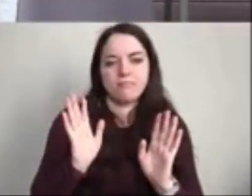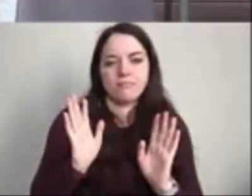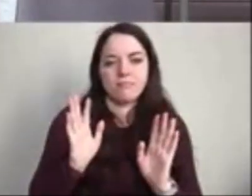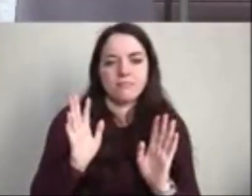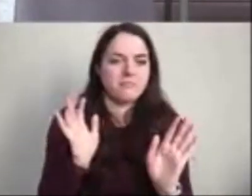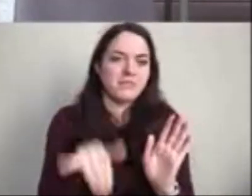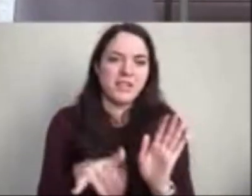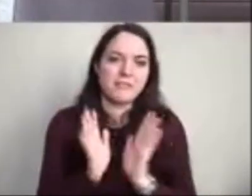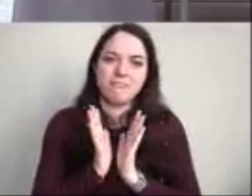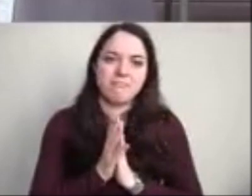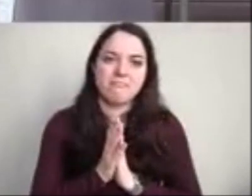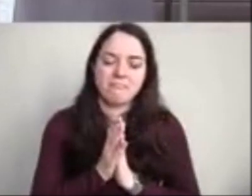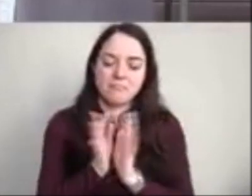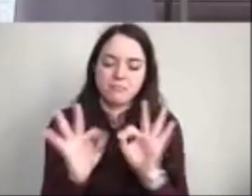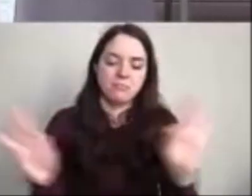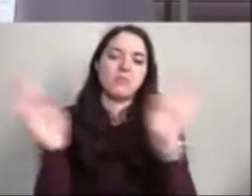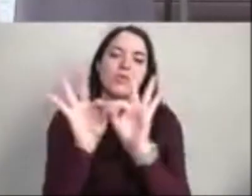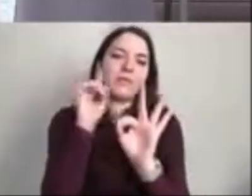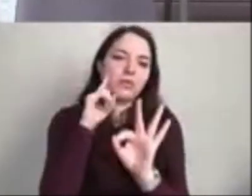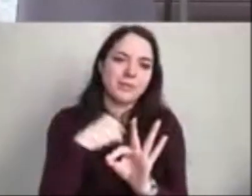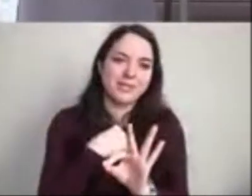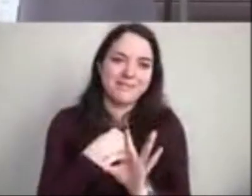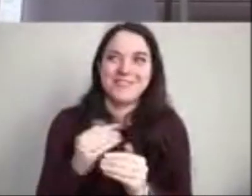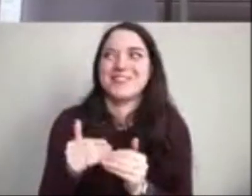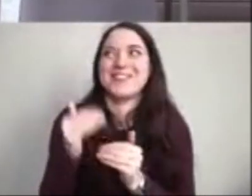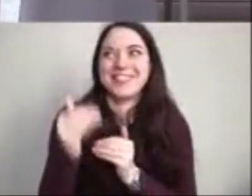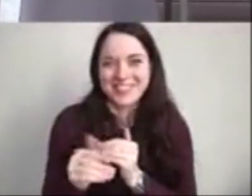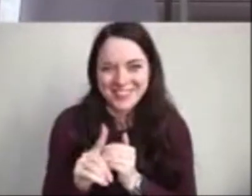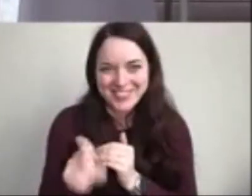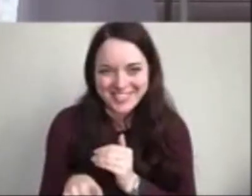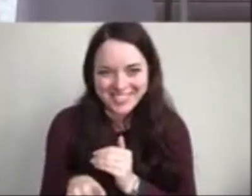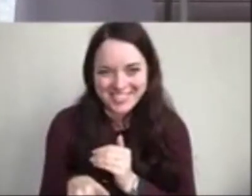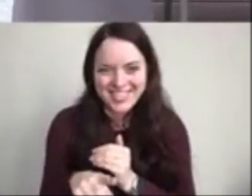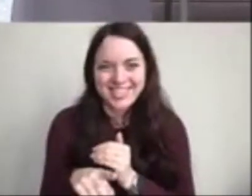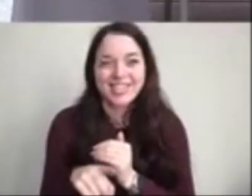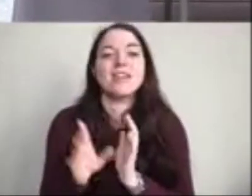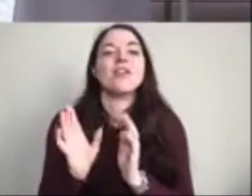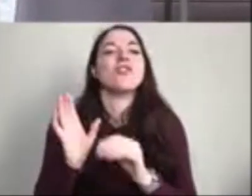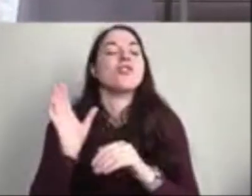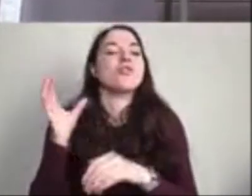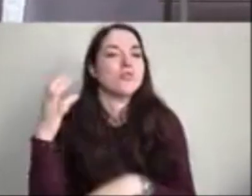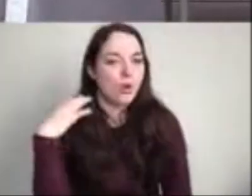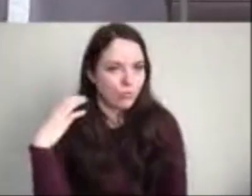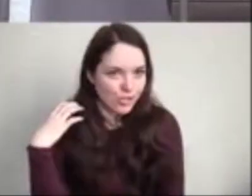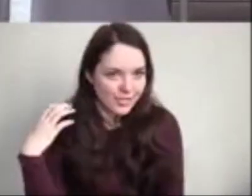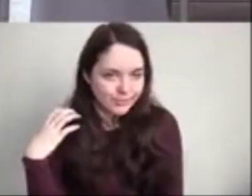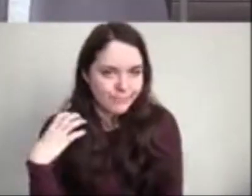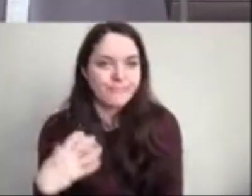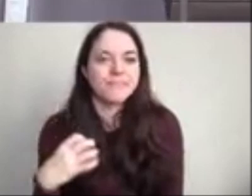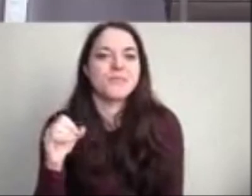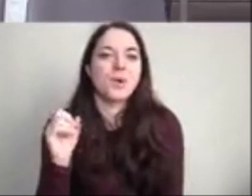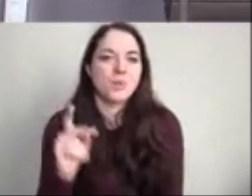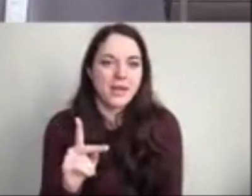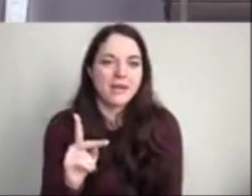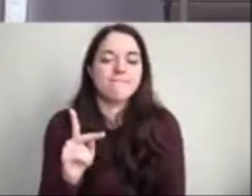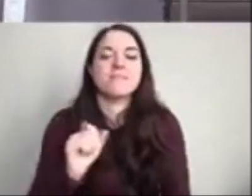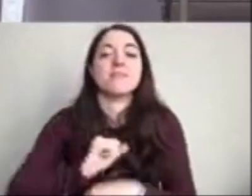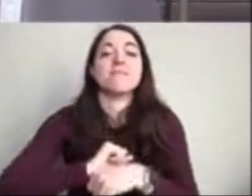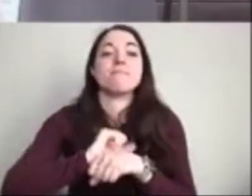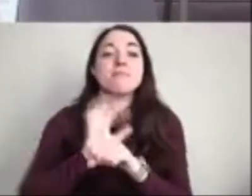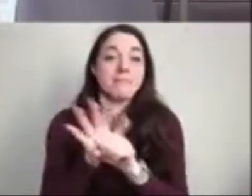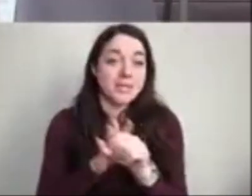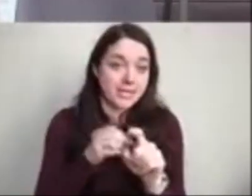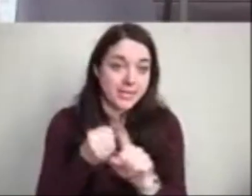me. Now, on to the next question. Coaching. The pandemic happened.